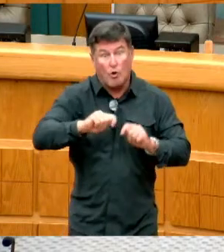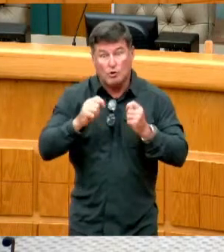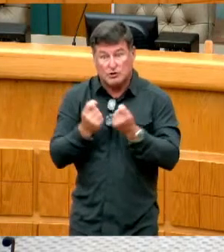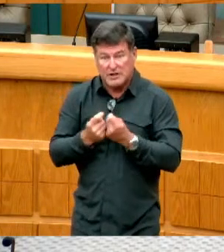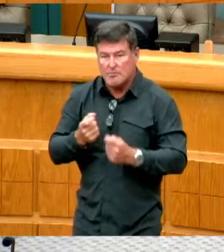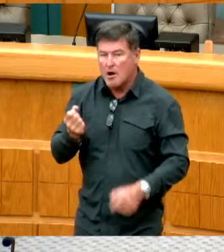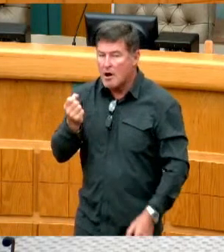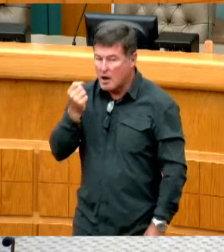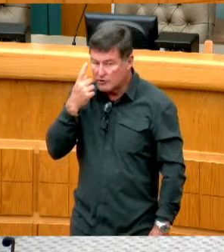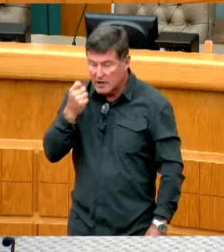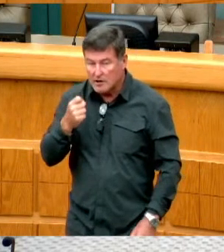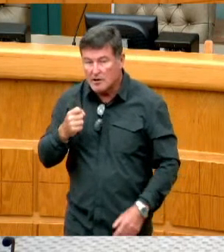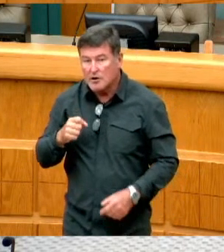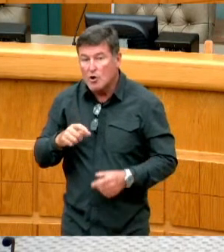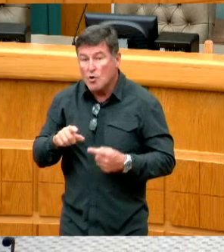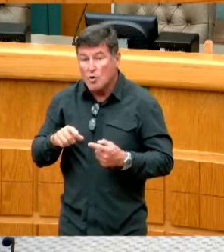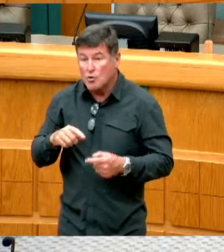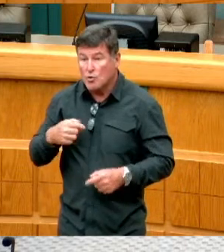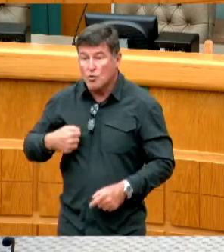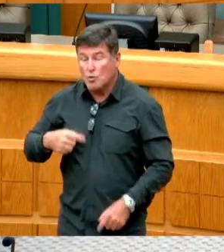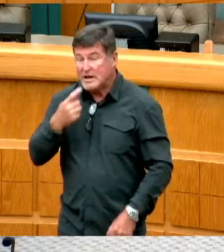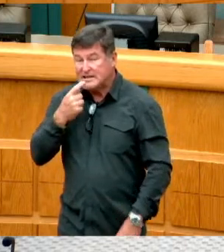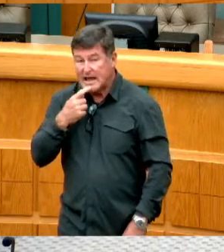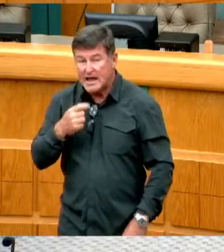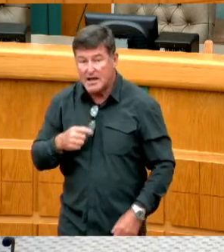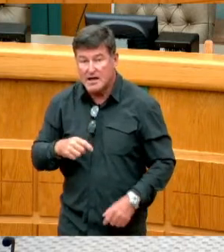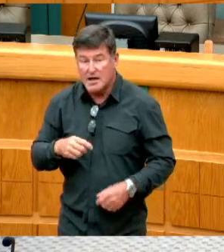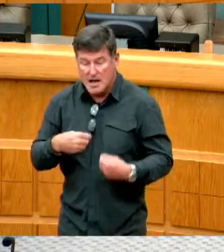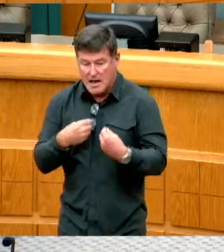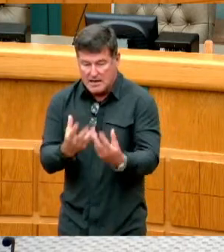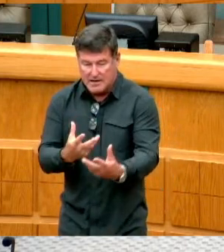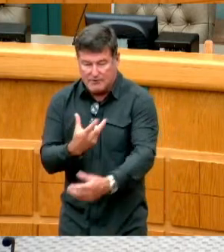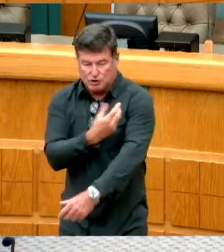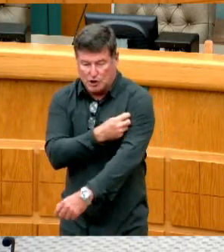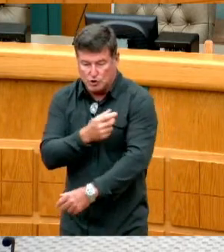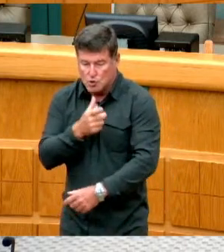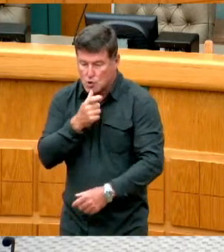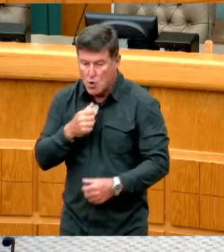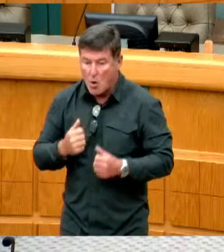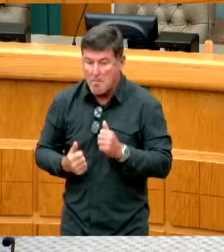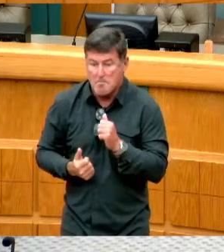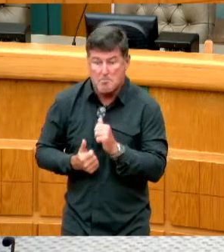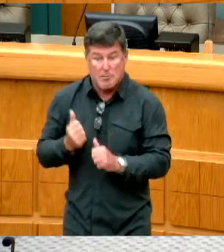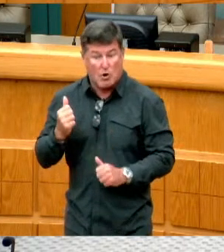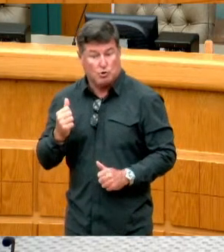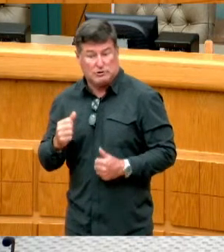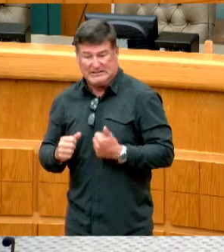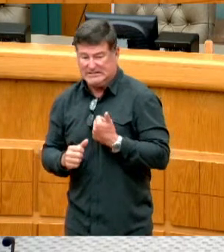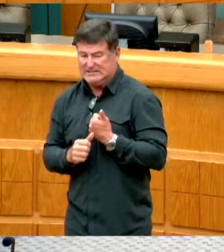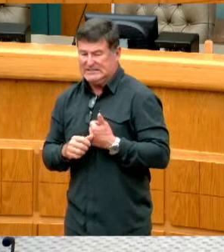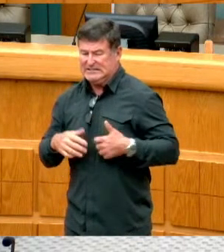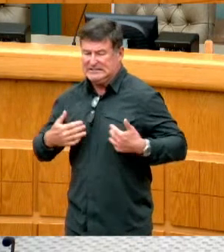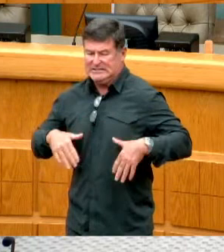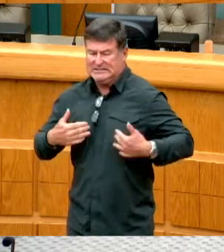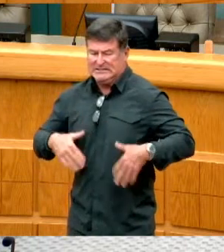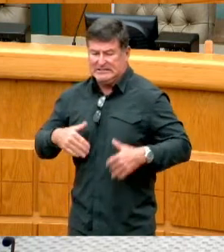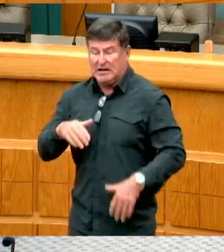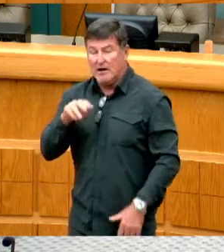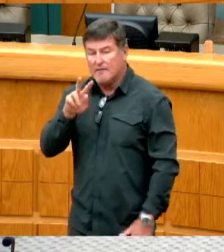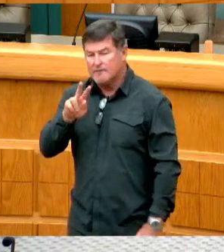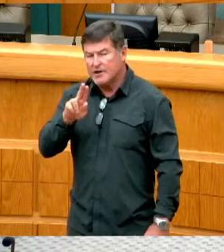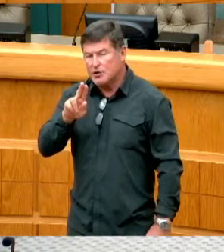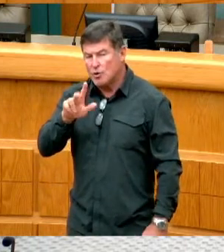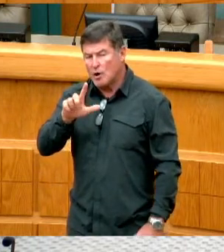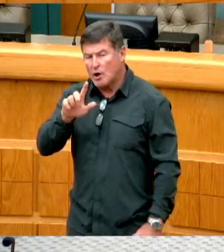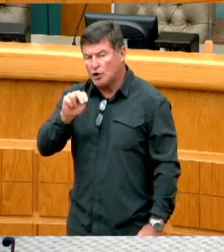vulnerable, put a little asterisk, a little star by it. Because really, what it means is that the most